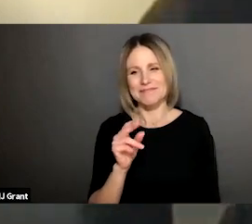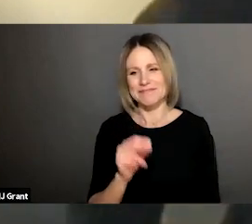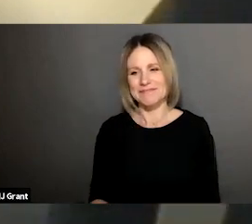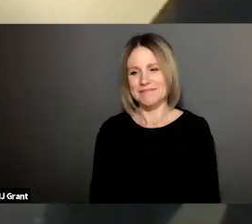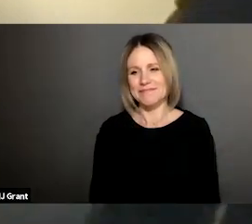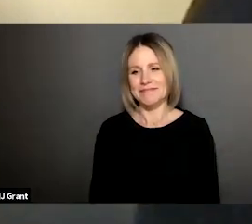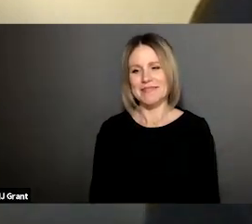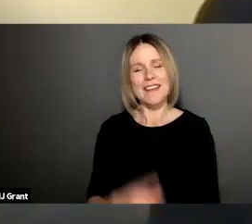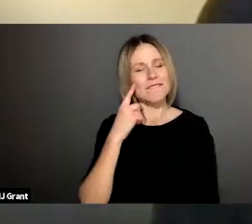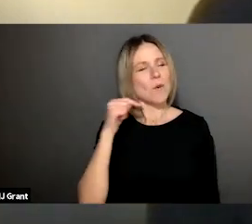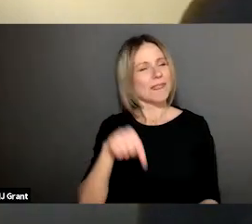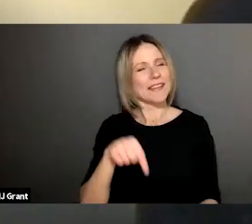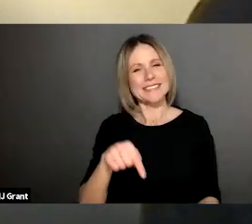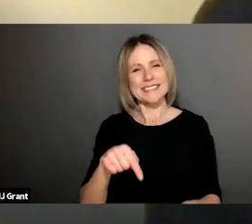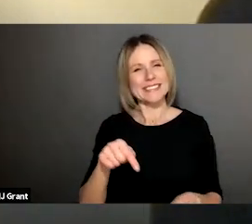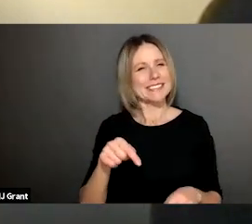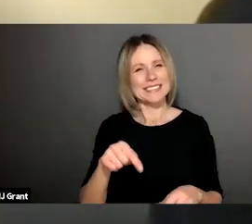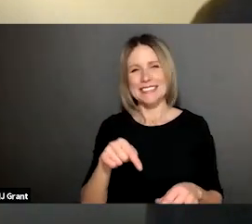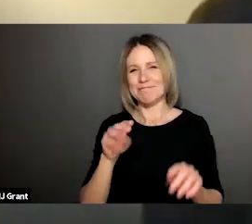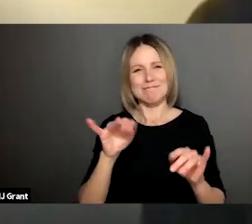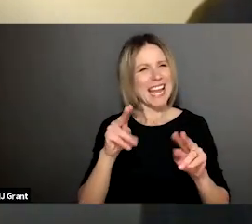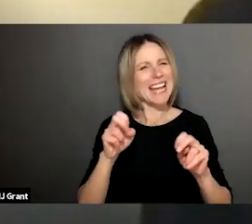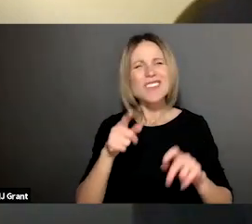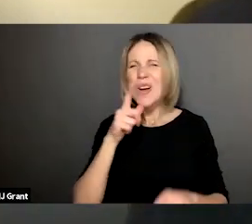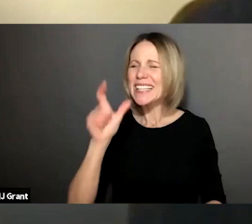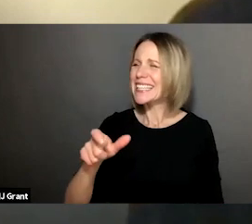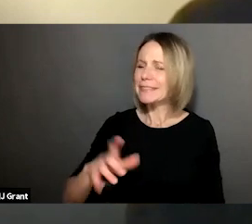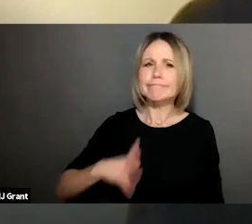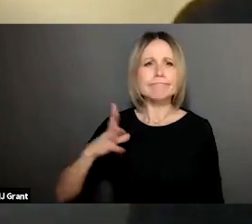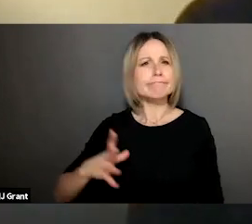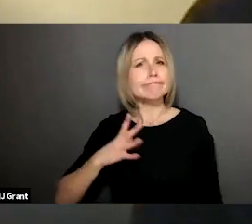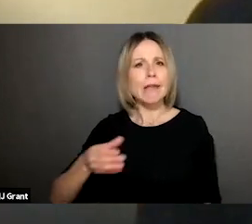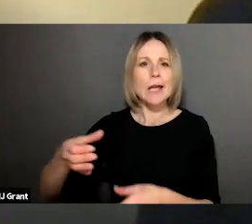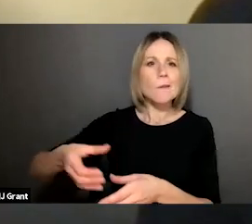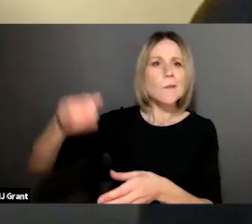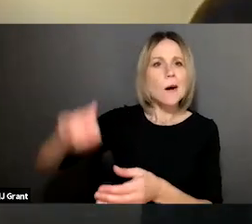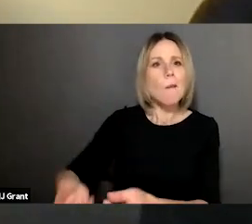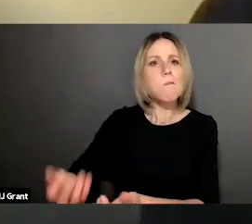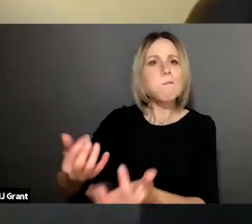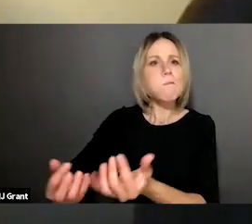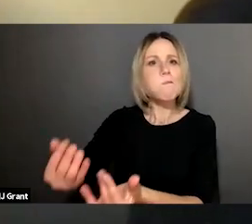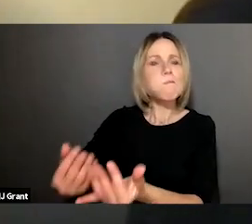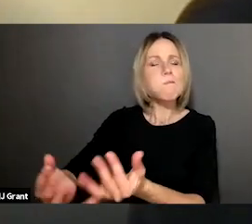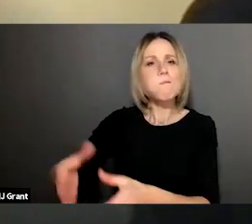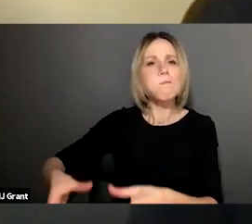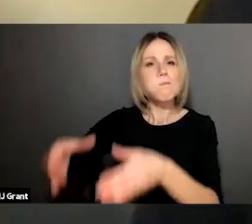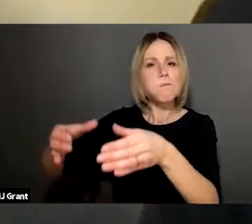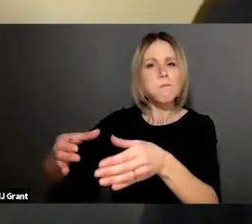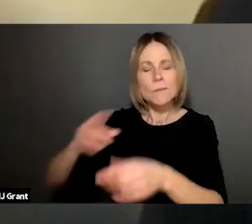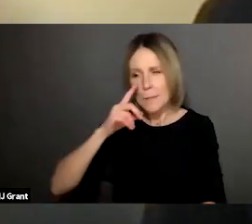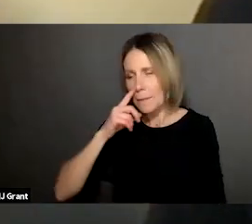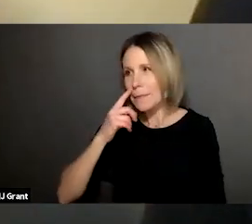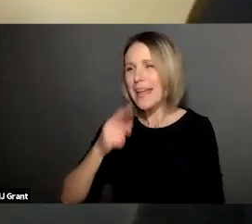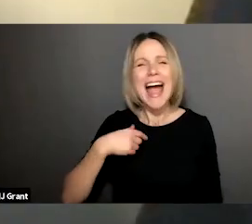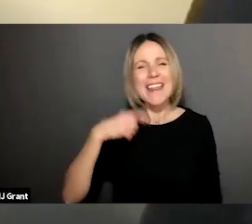in this gathering, the food's too good in the state of Maine. You don't need it. I do believe sous vide has a value,